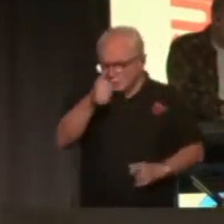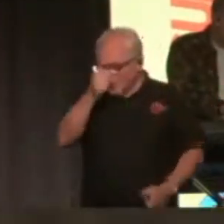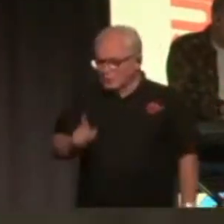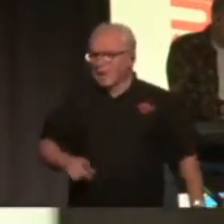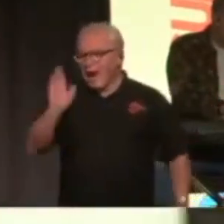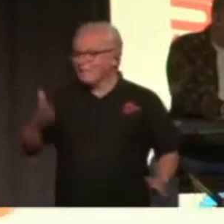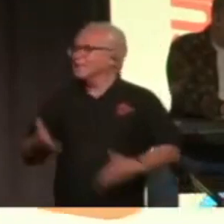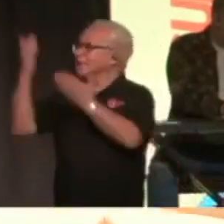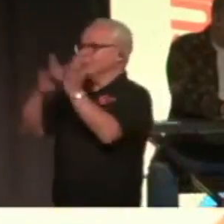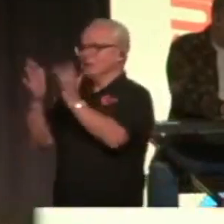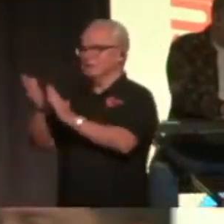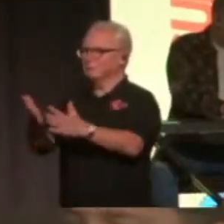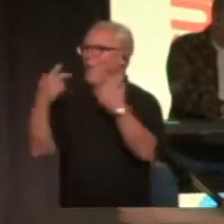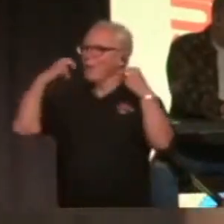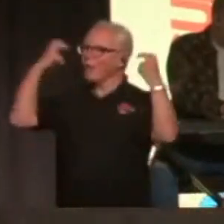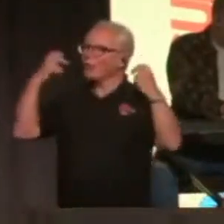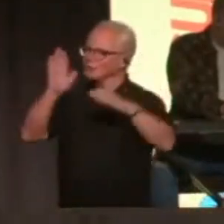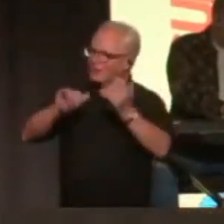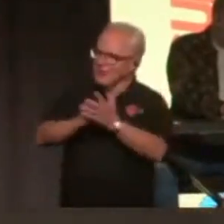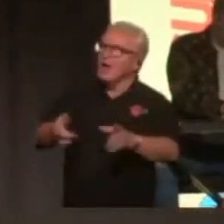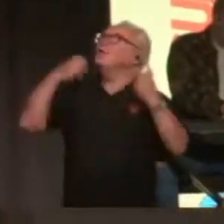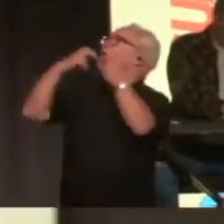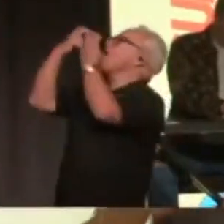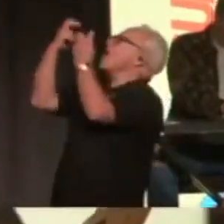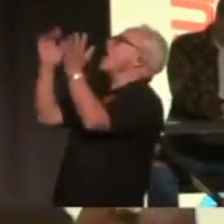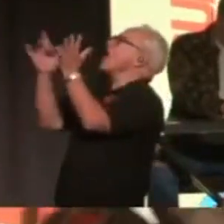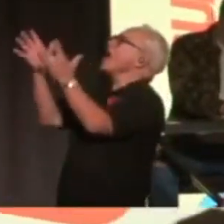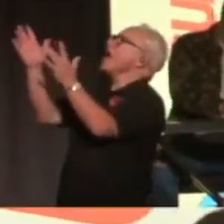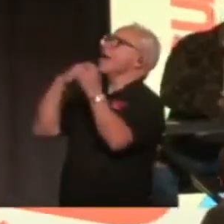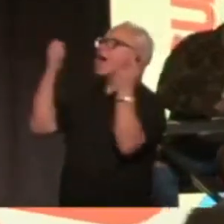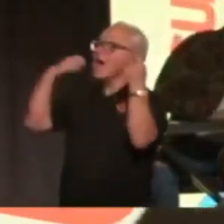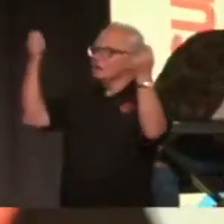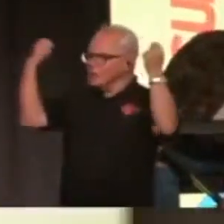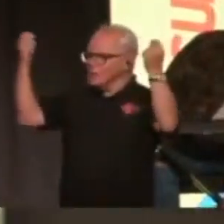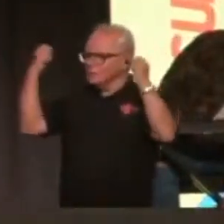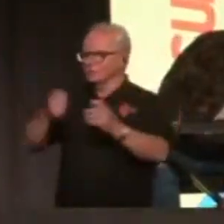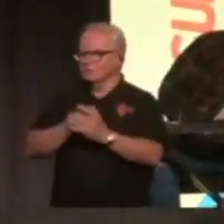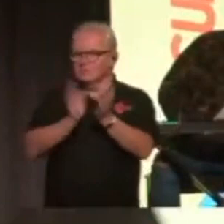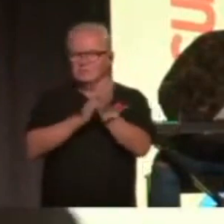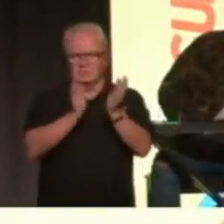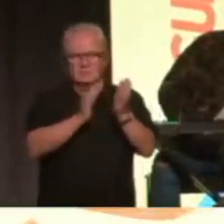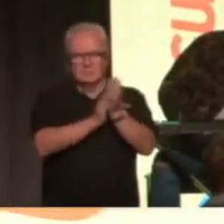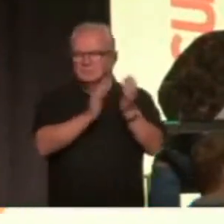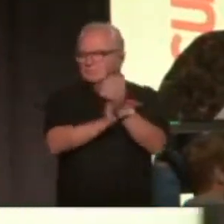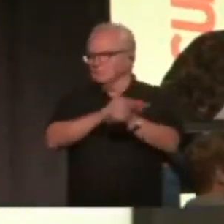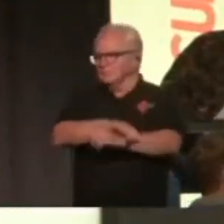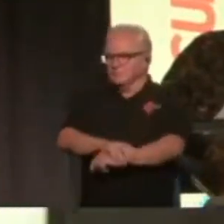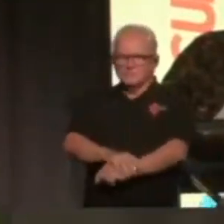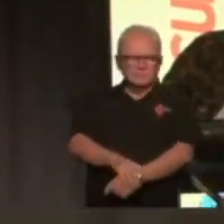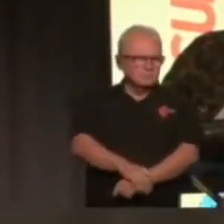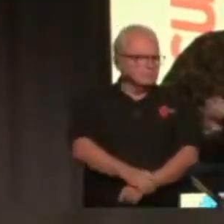You're going to have to give Jesus a louder clap than that now. Come on. Amen. Amen.